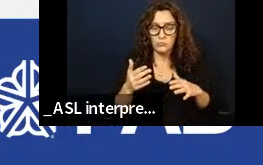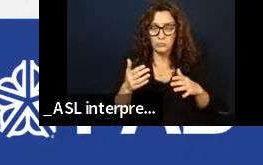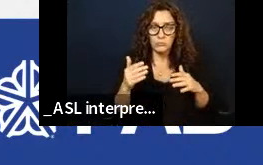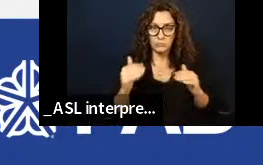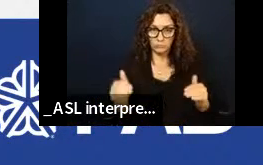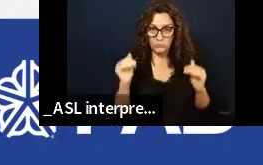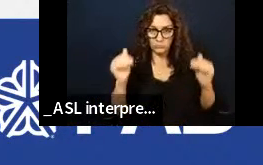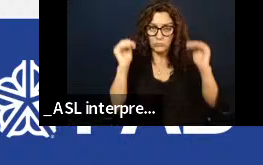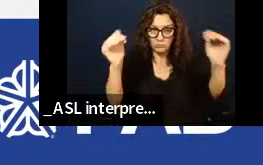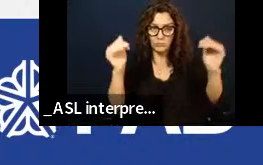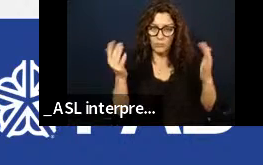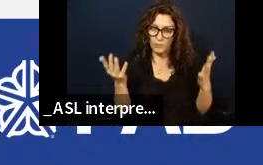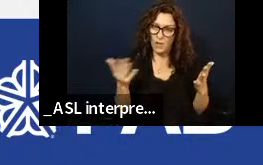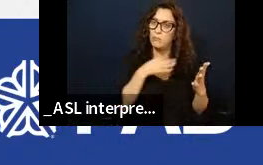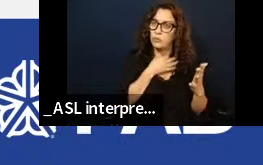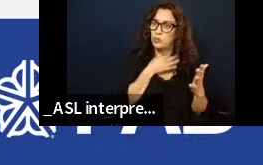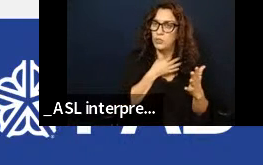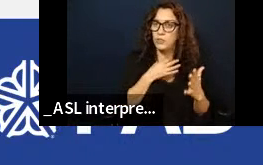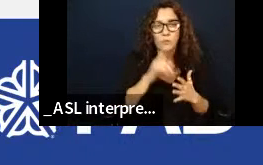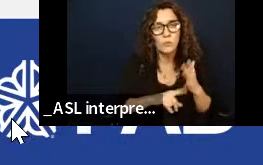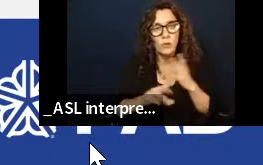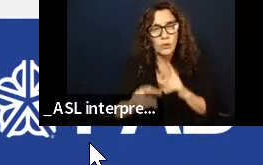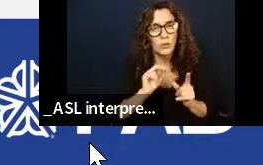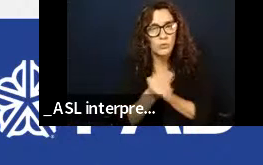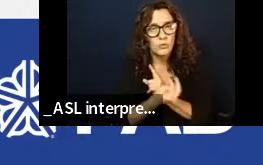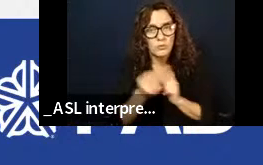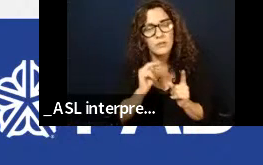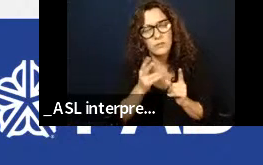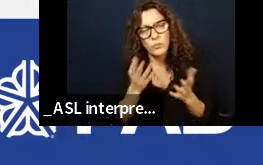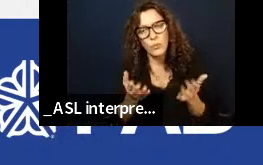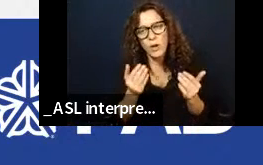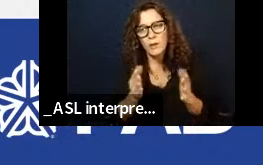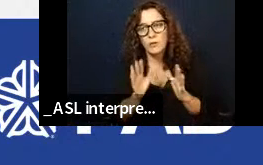We're really interested in that information.